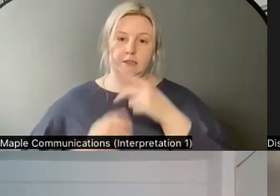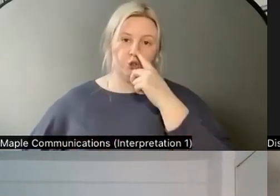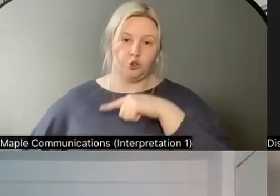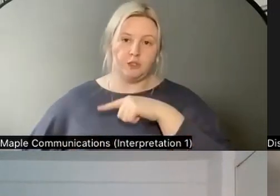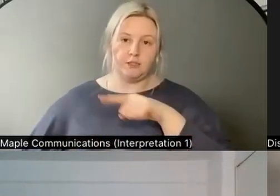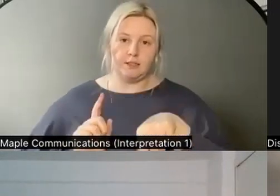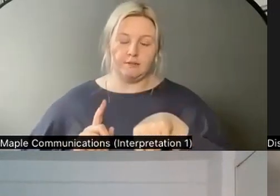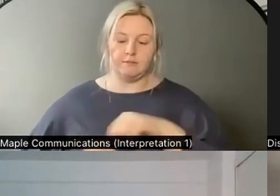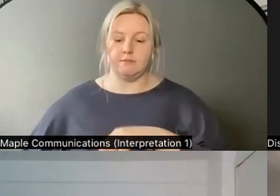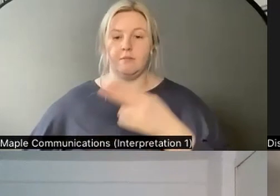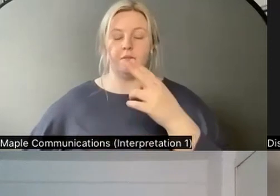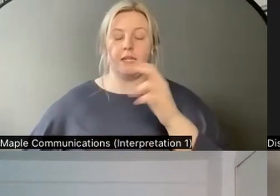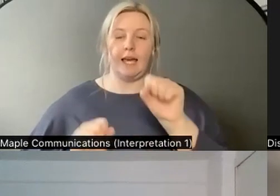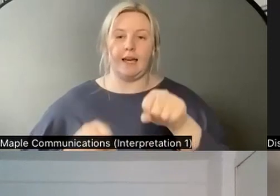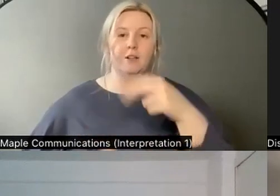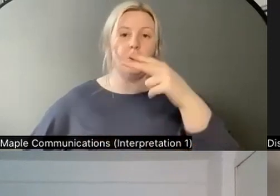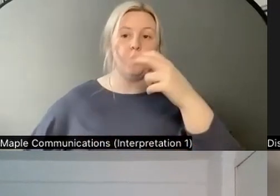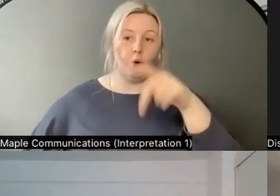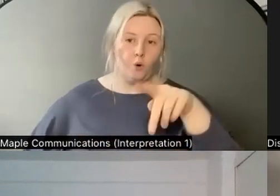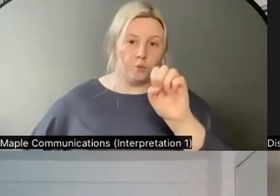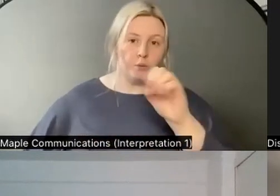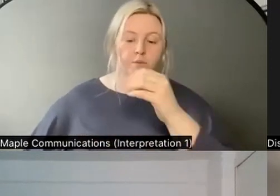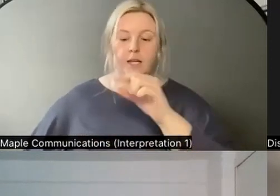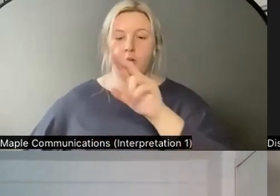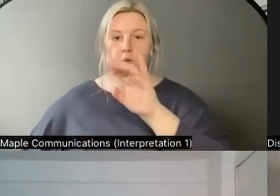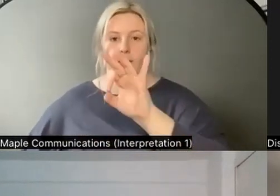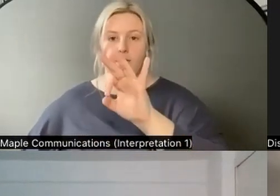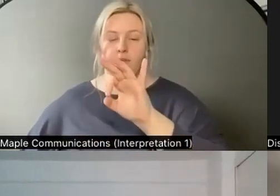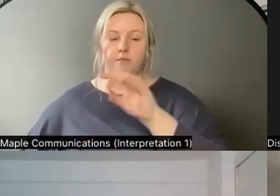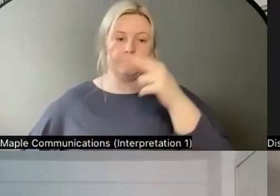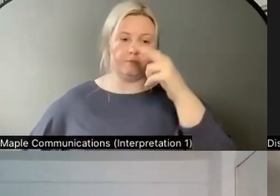Hope and grief, if we can all sit in and with that this week.